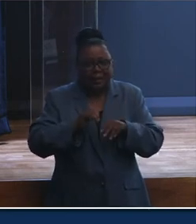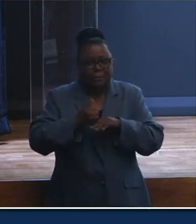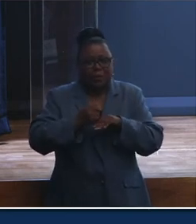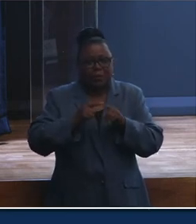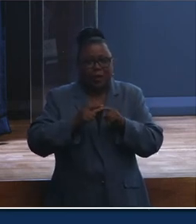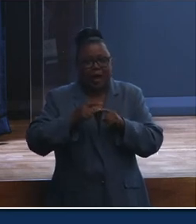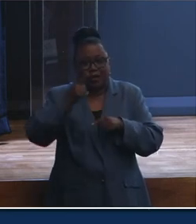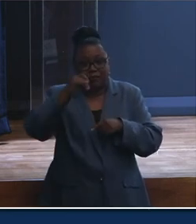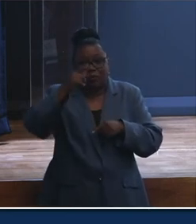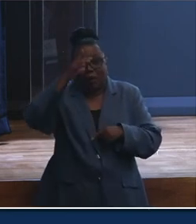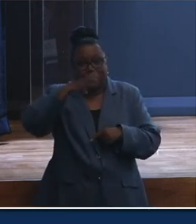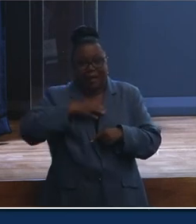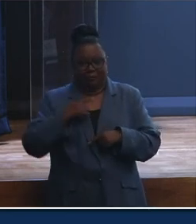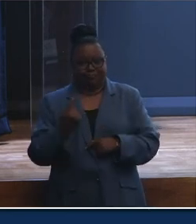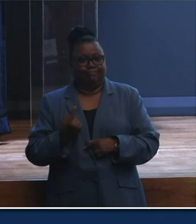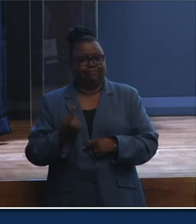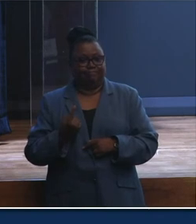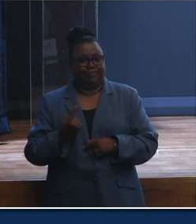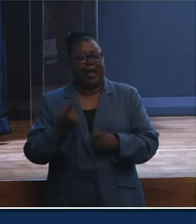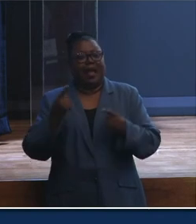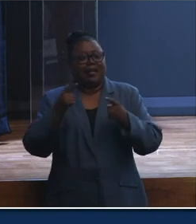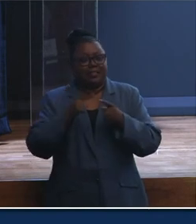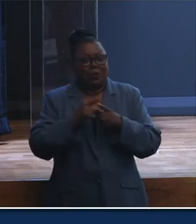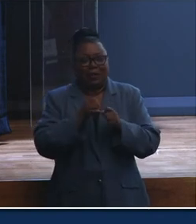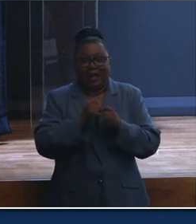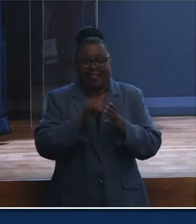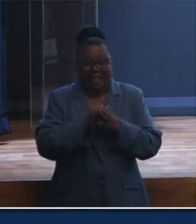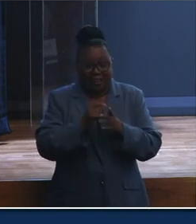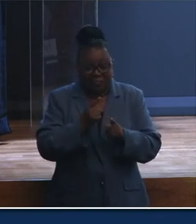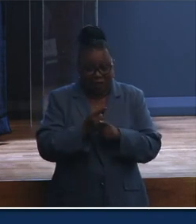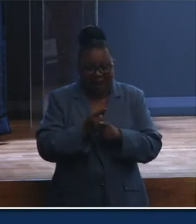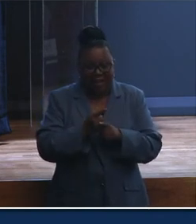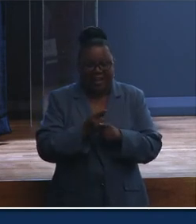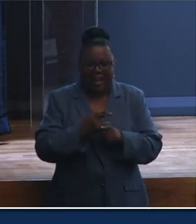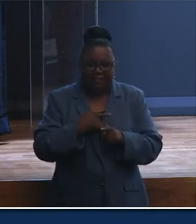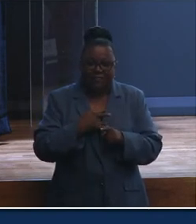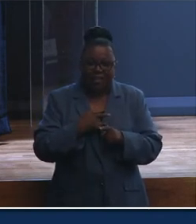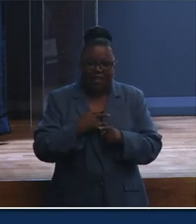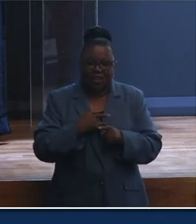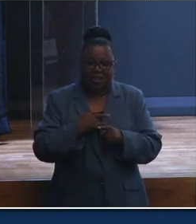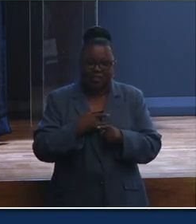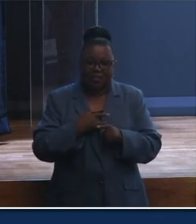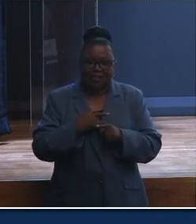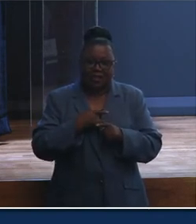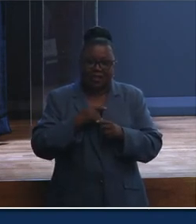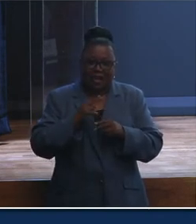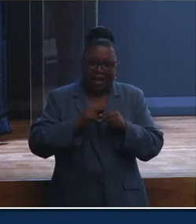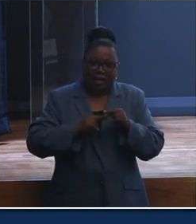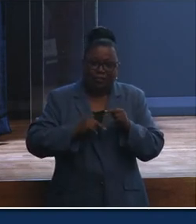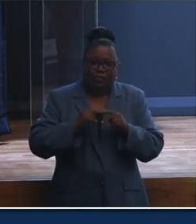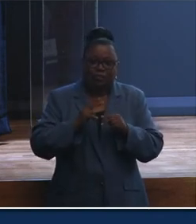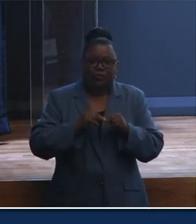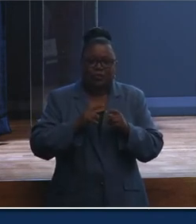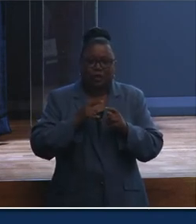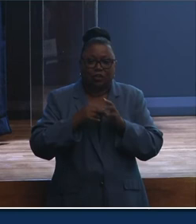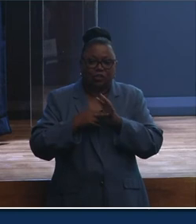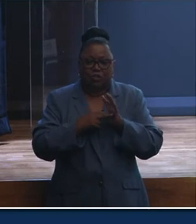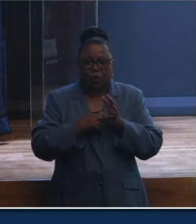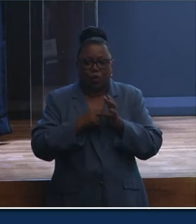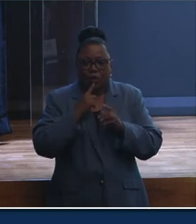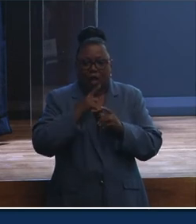and for men. And until we get that right and build institutions that reflect the reality of